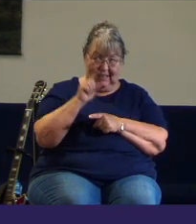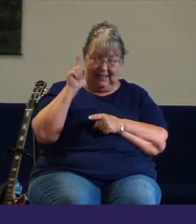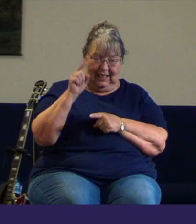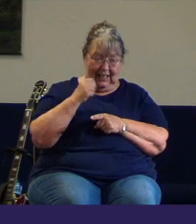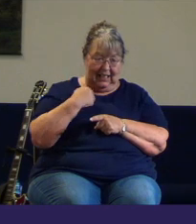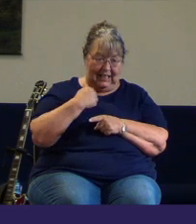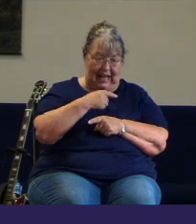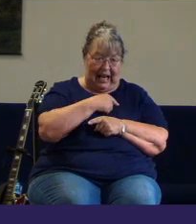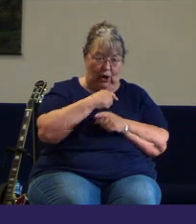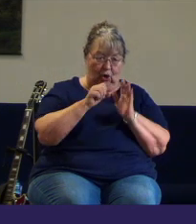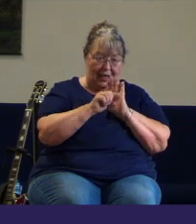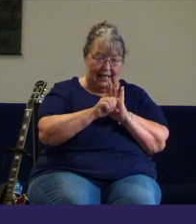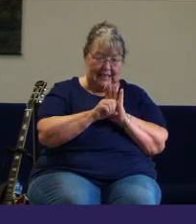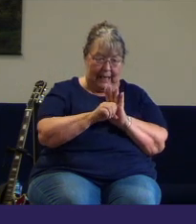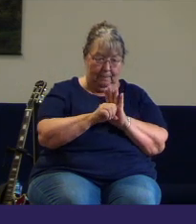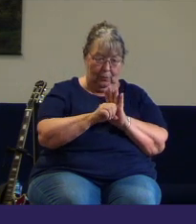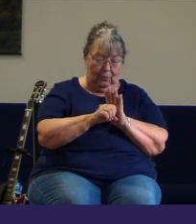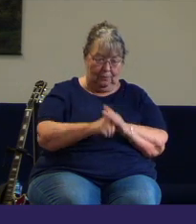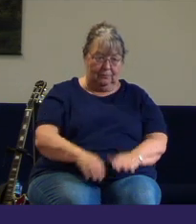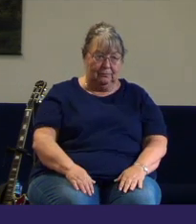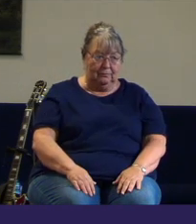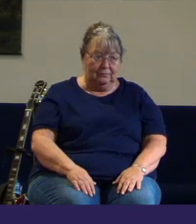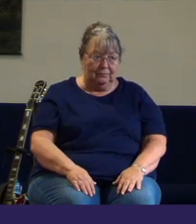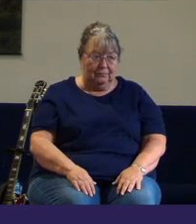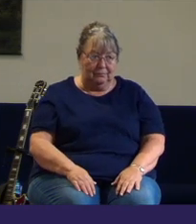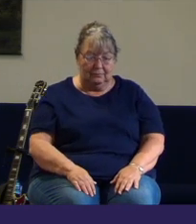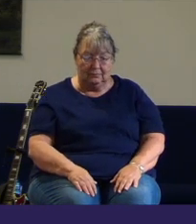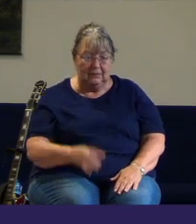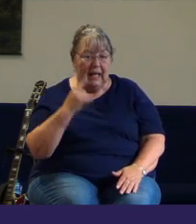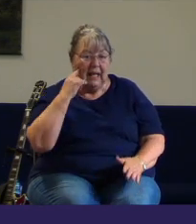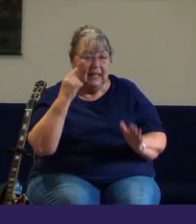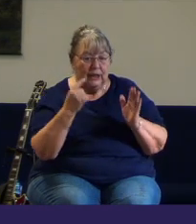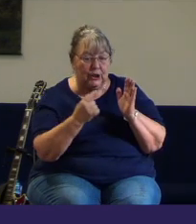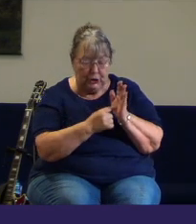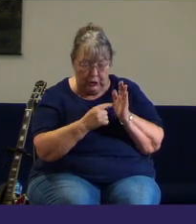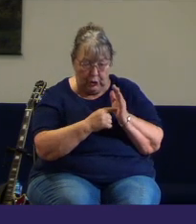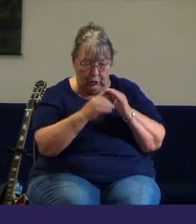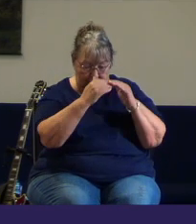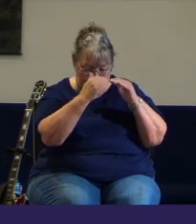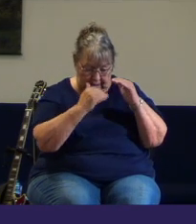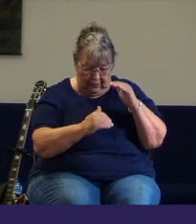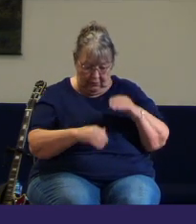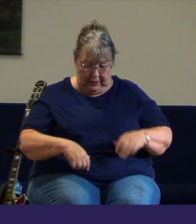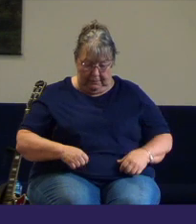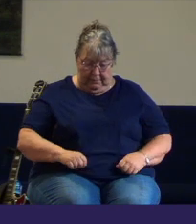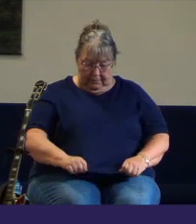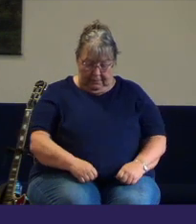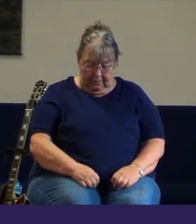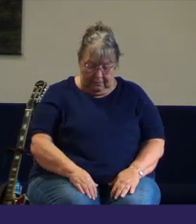But we can do the same. We'll close with these thoughts. Notice the next slide.